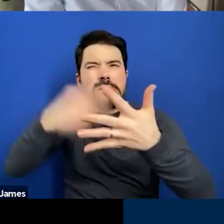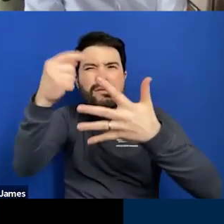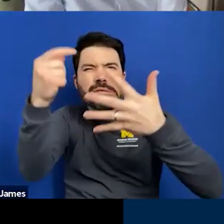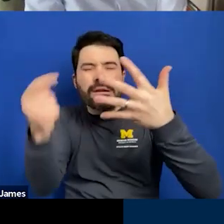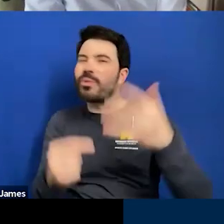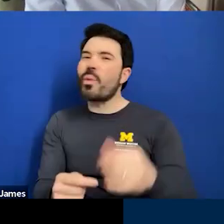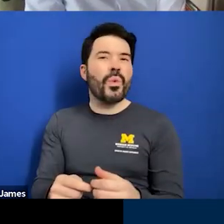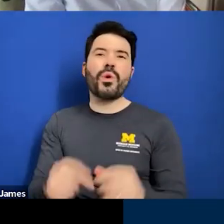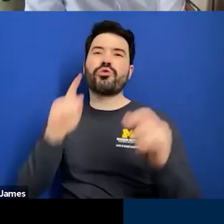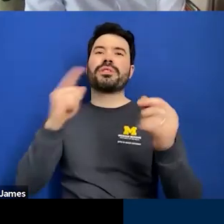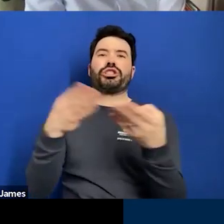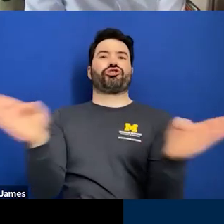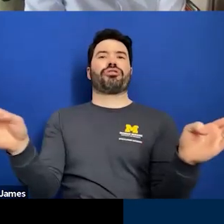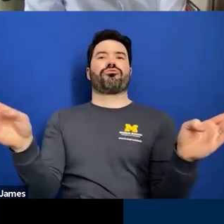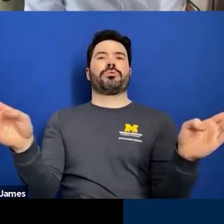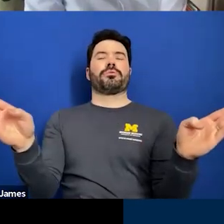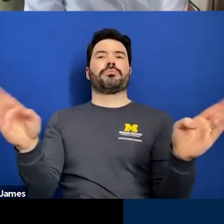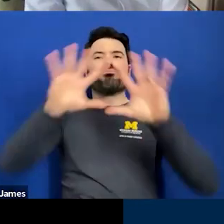high risk for treatment failures.